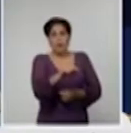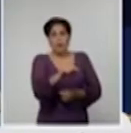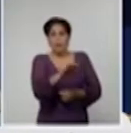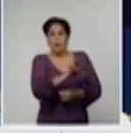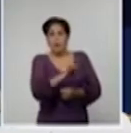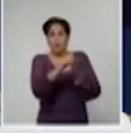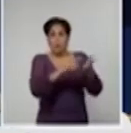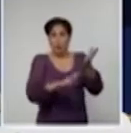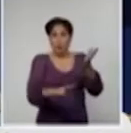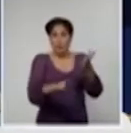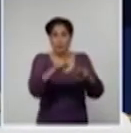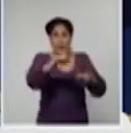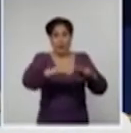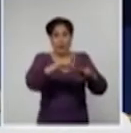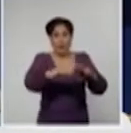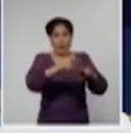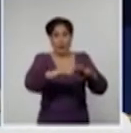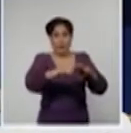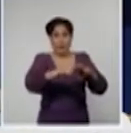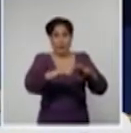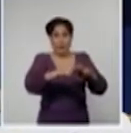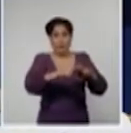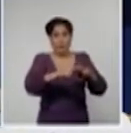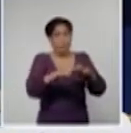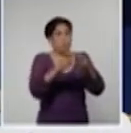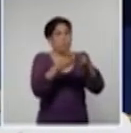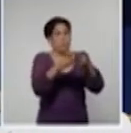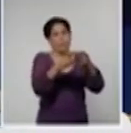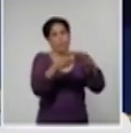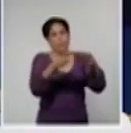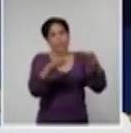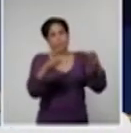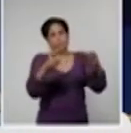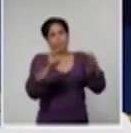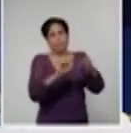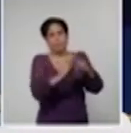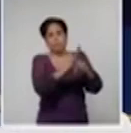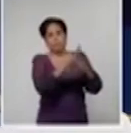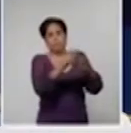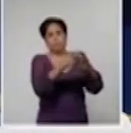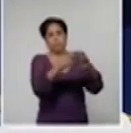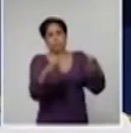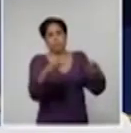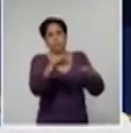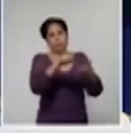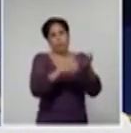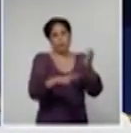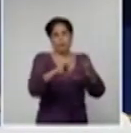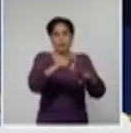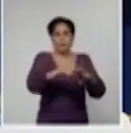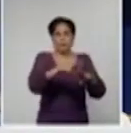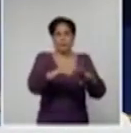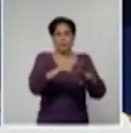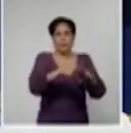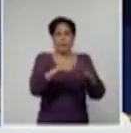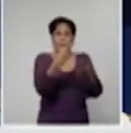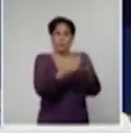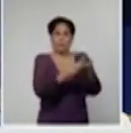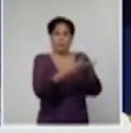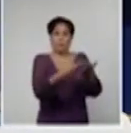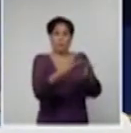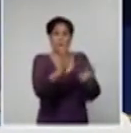3.09 per 100,000 inhabitants. Mayabeque follows with a rate of